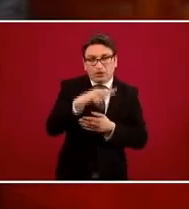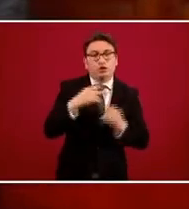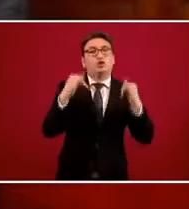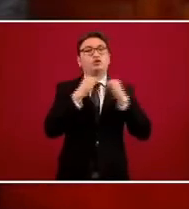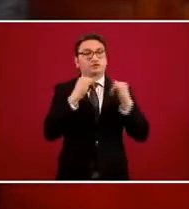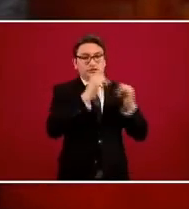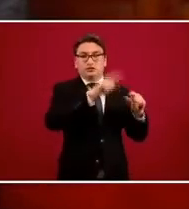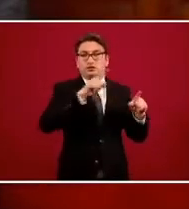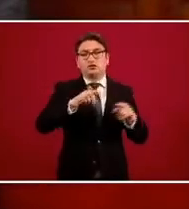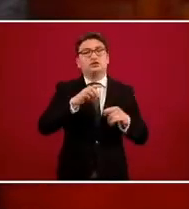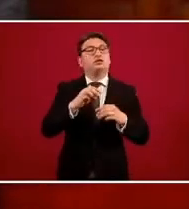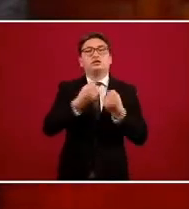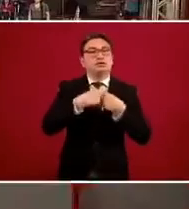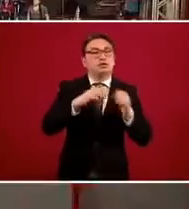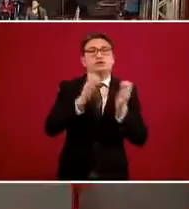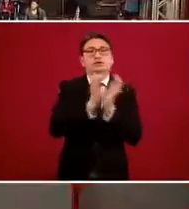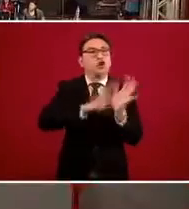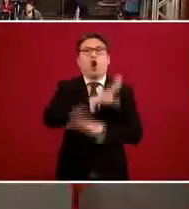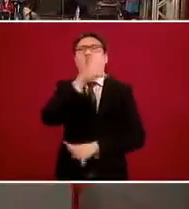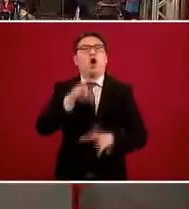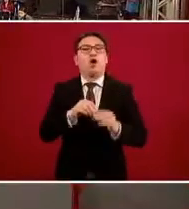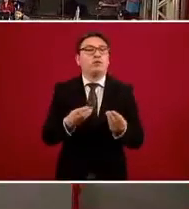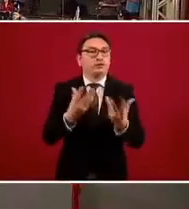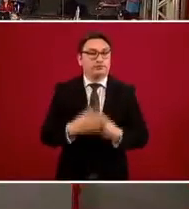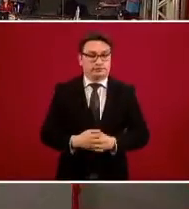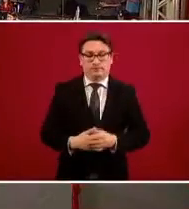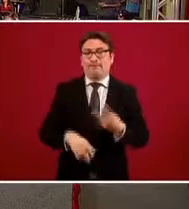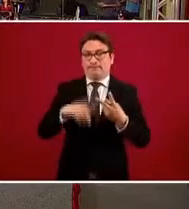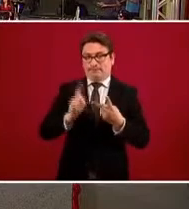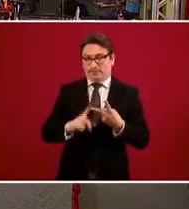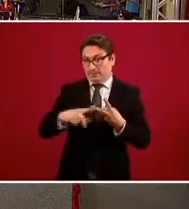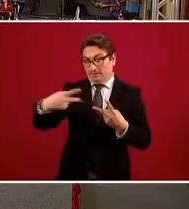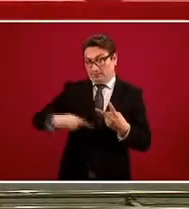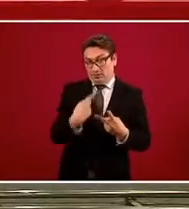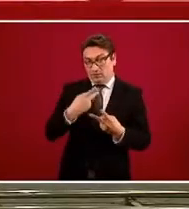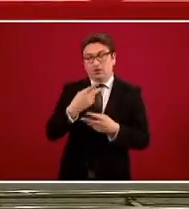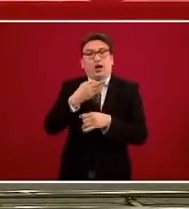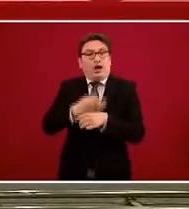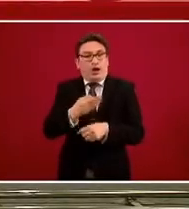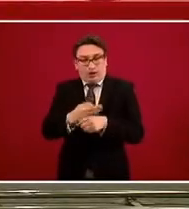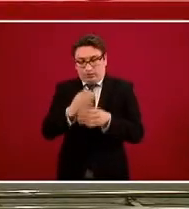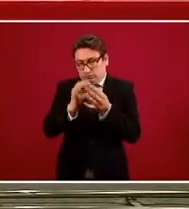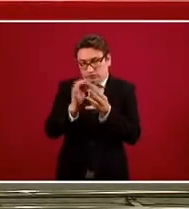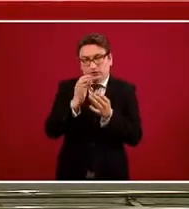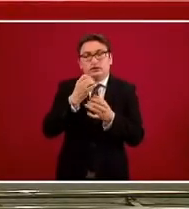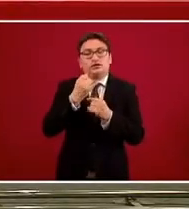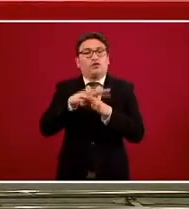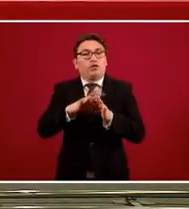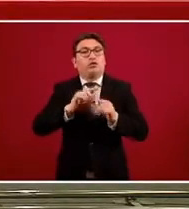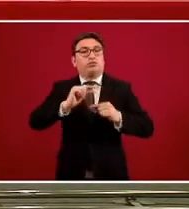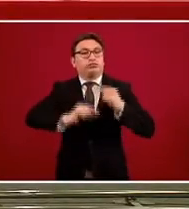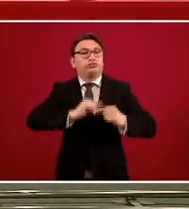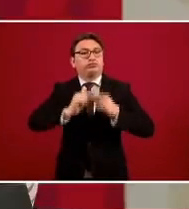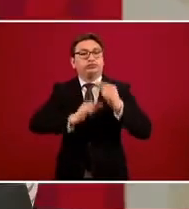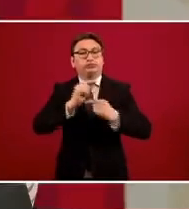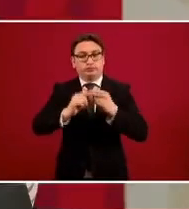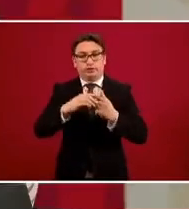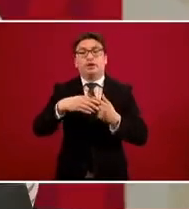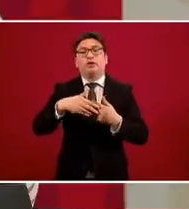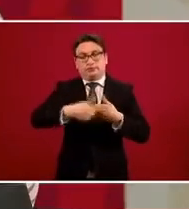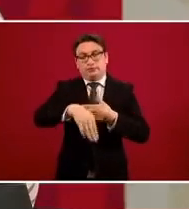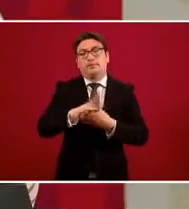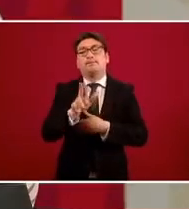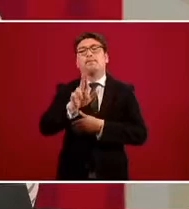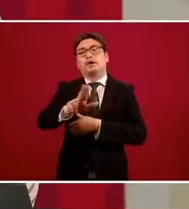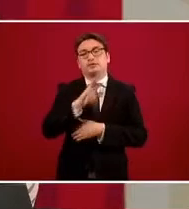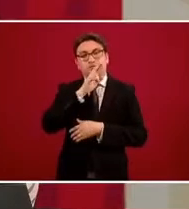the federal level, the local level, IMSS, ISSSTE, all of that? The second question, these numbers are